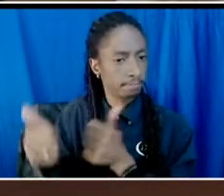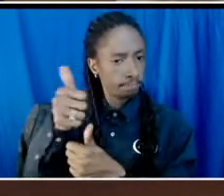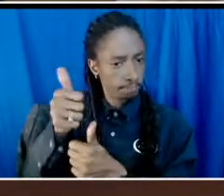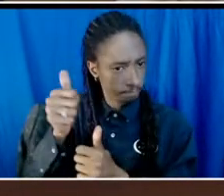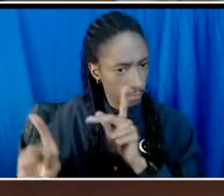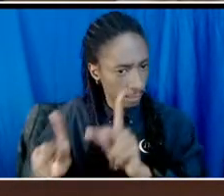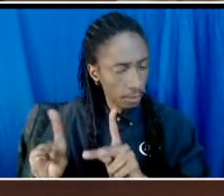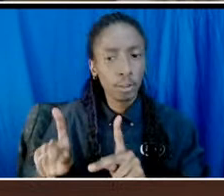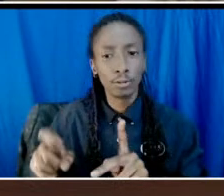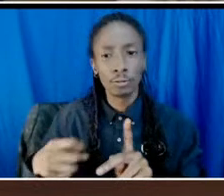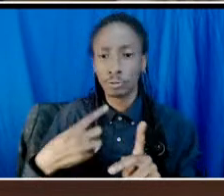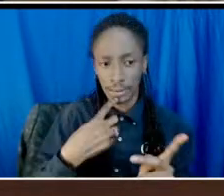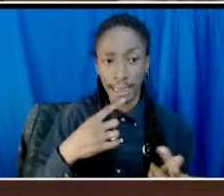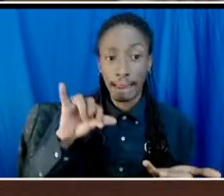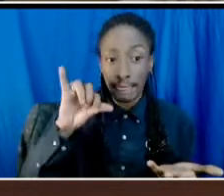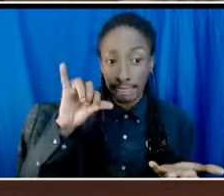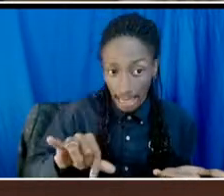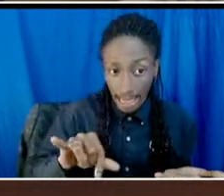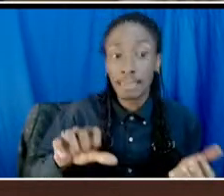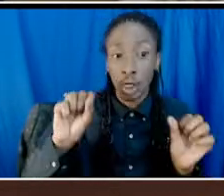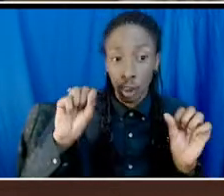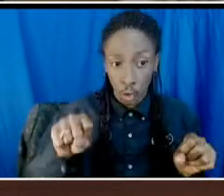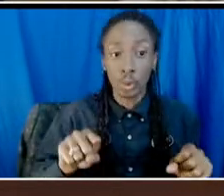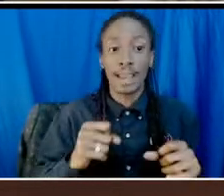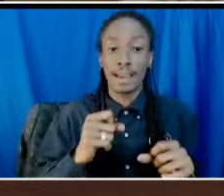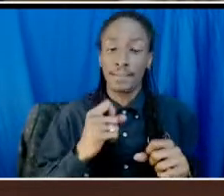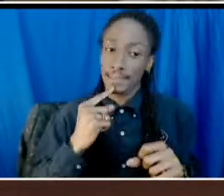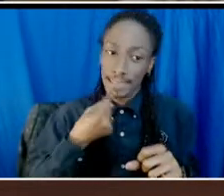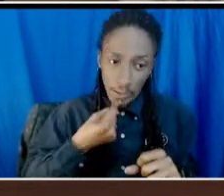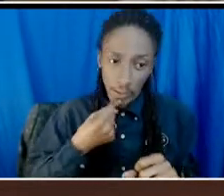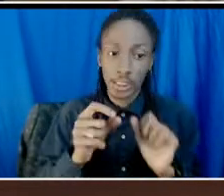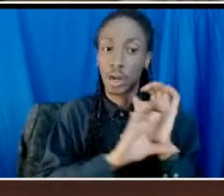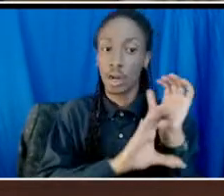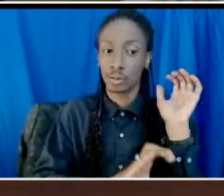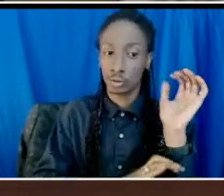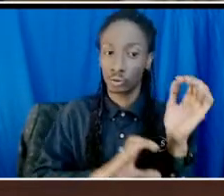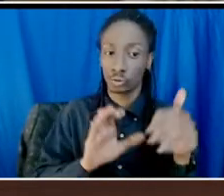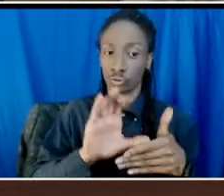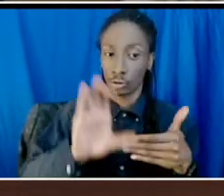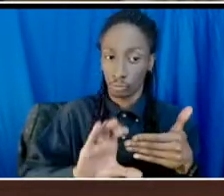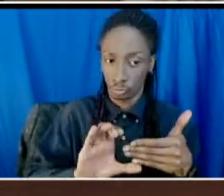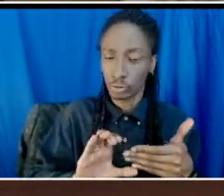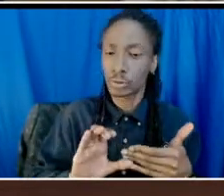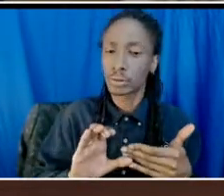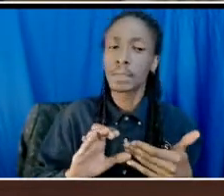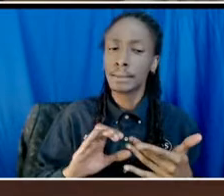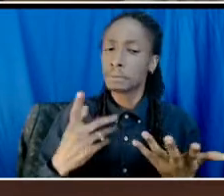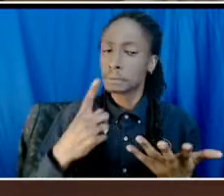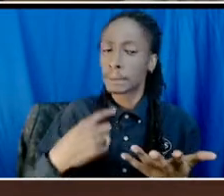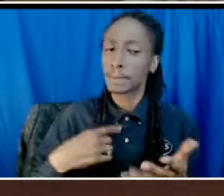this could have, quote, grave constitutional consequences. Mr. Donahue, can you tell us what you meant by that?